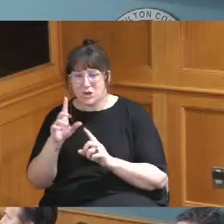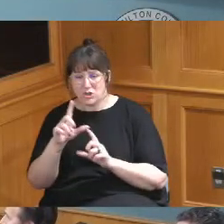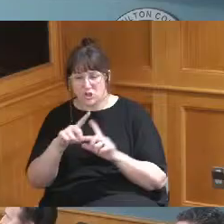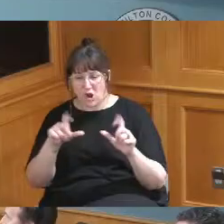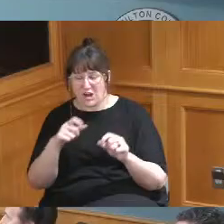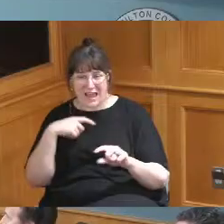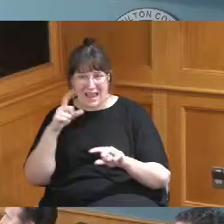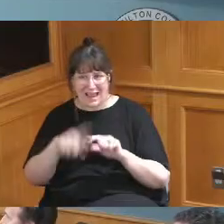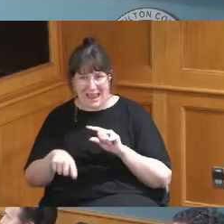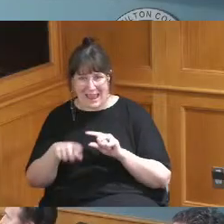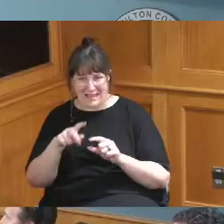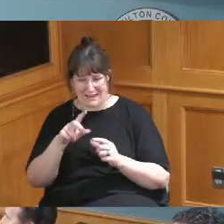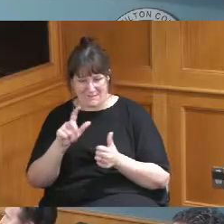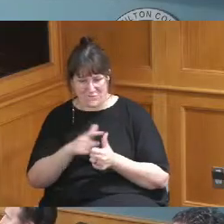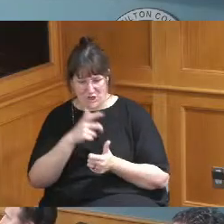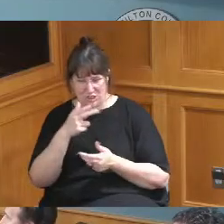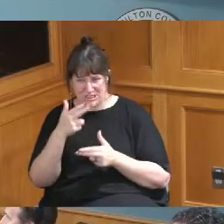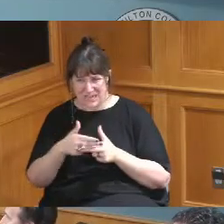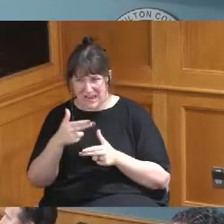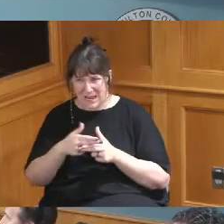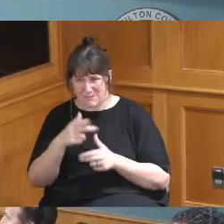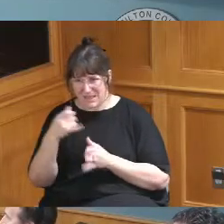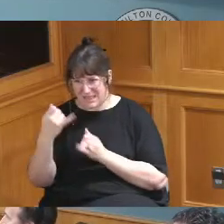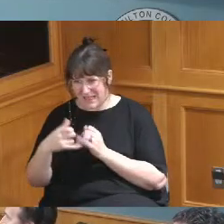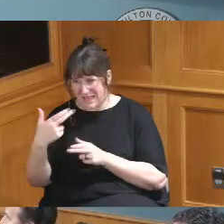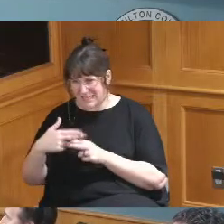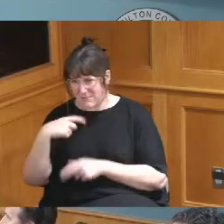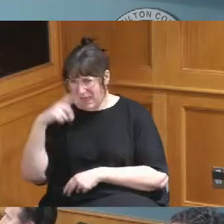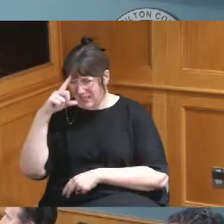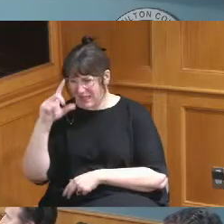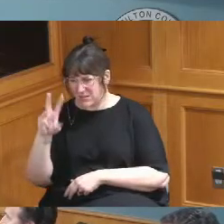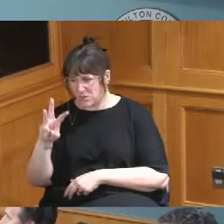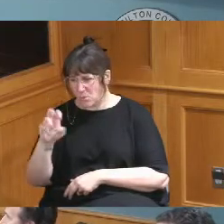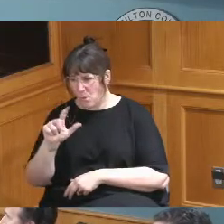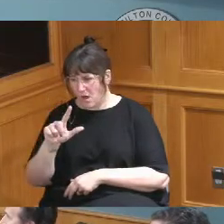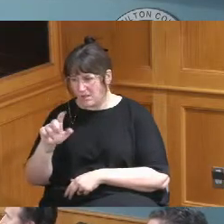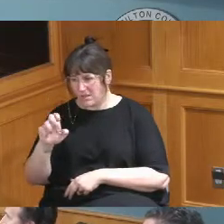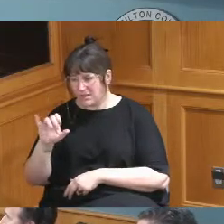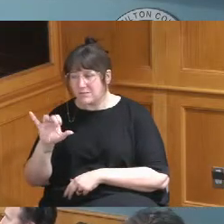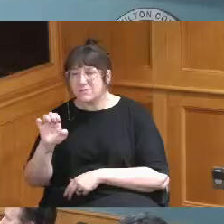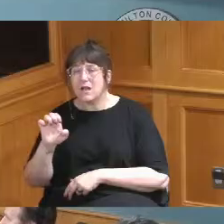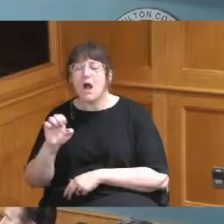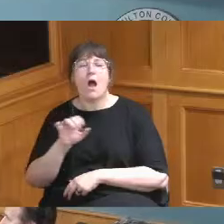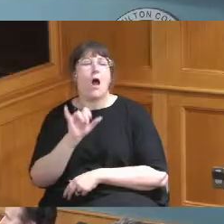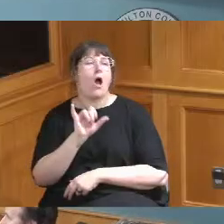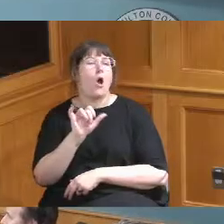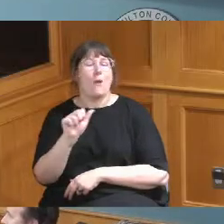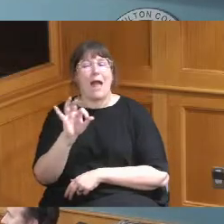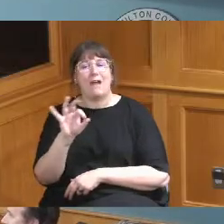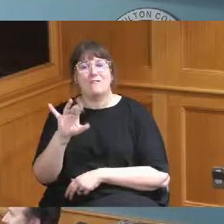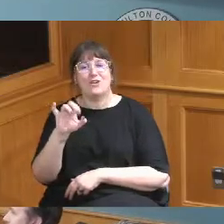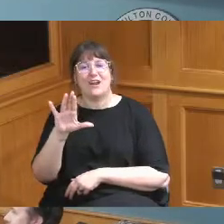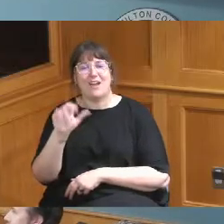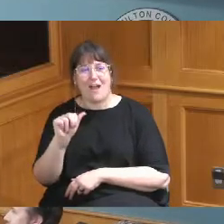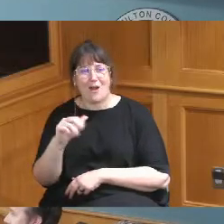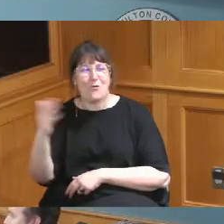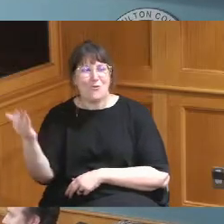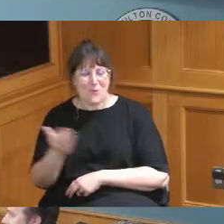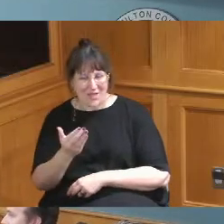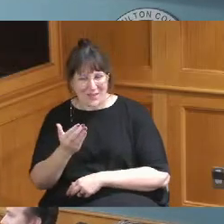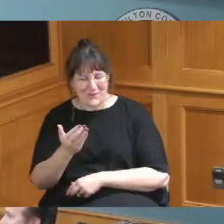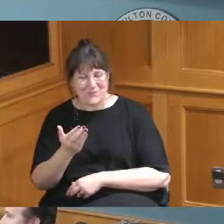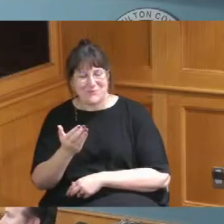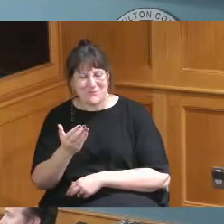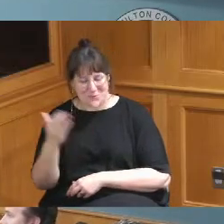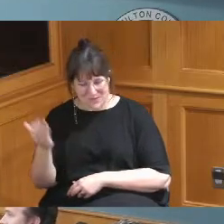read the first name here, but the last name is, I think, Wallace. Africa. Okay. Welcome. Thank you for being